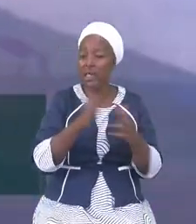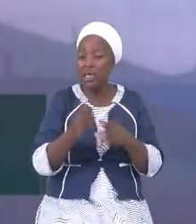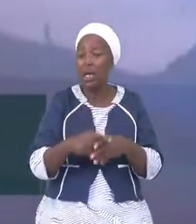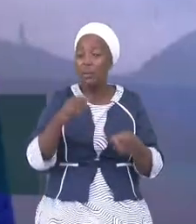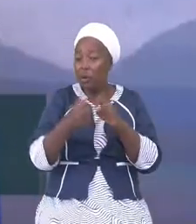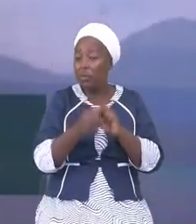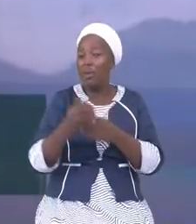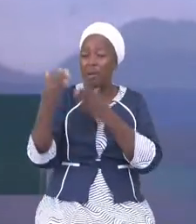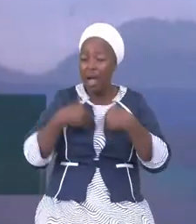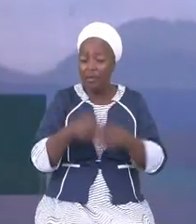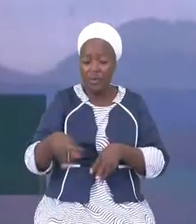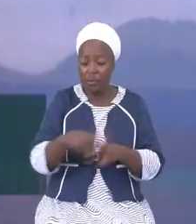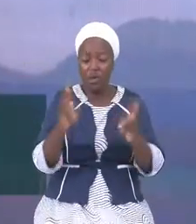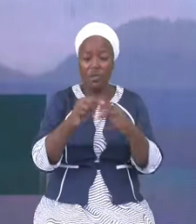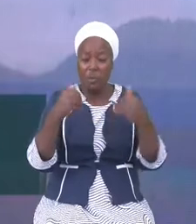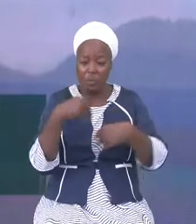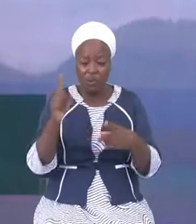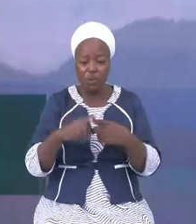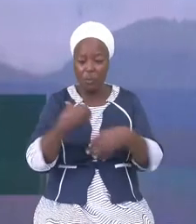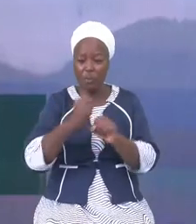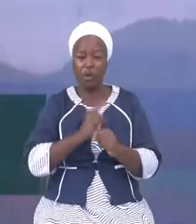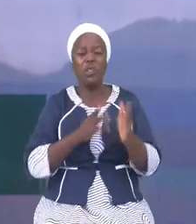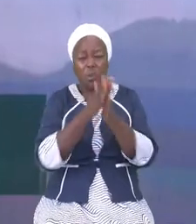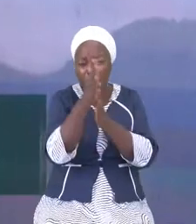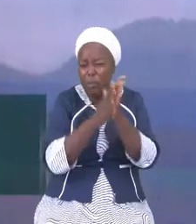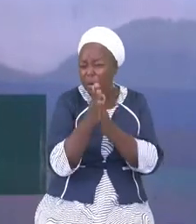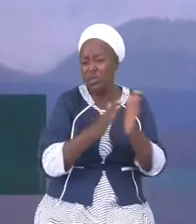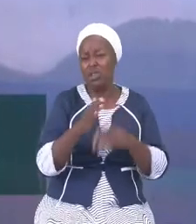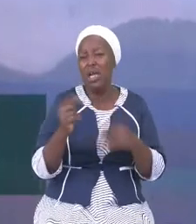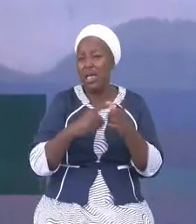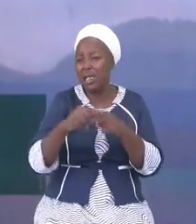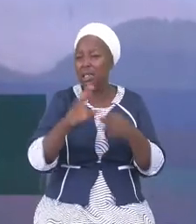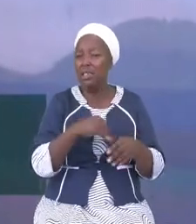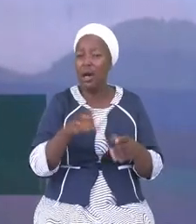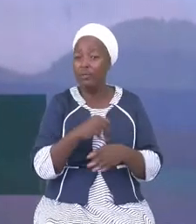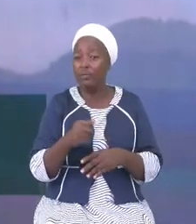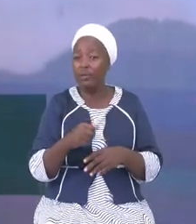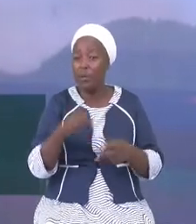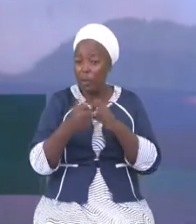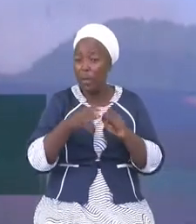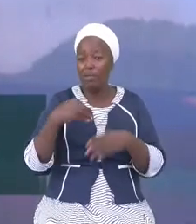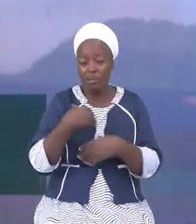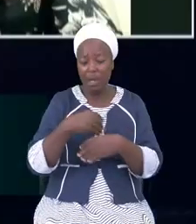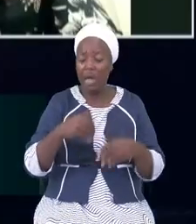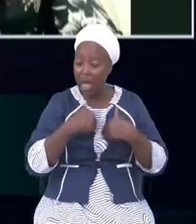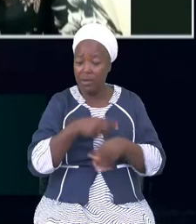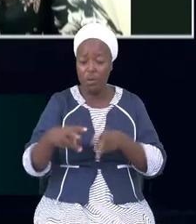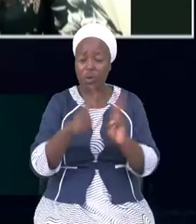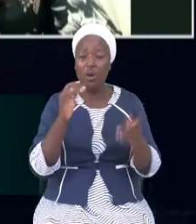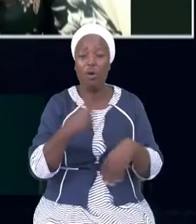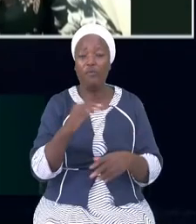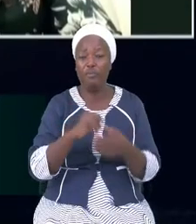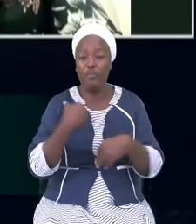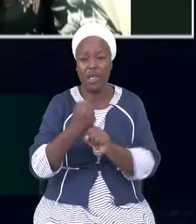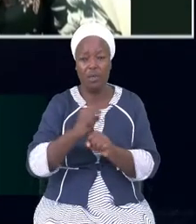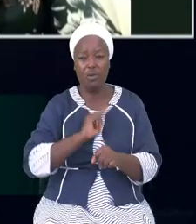us passionate. Affliction has a way of making us praying a kind of prayer